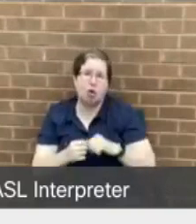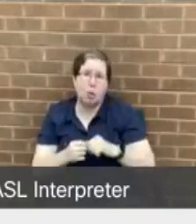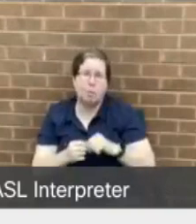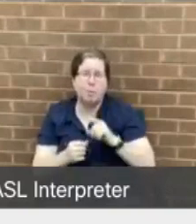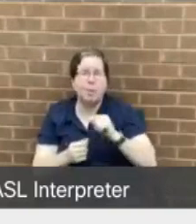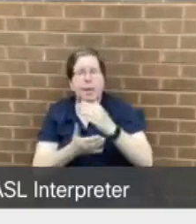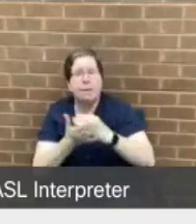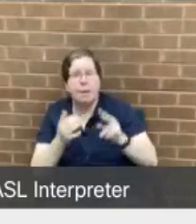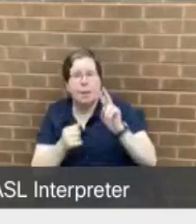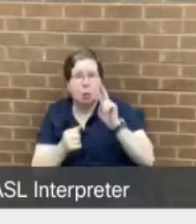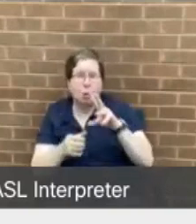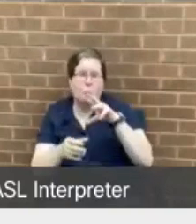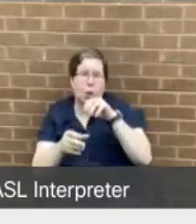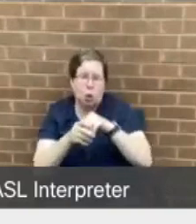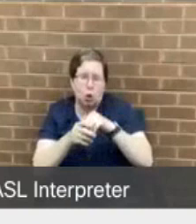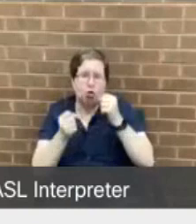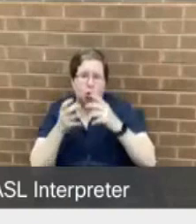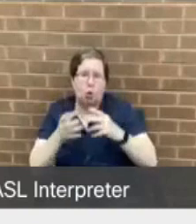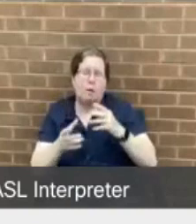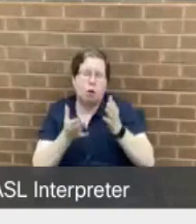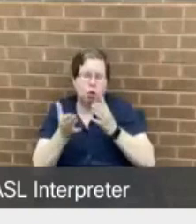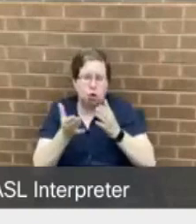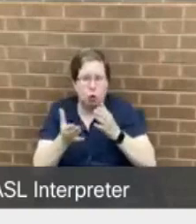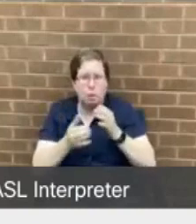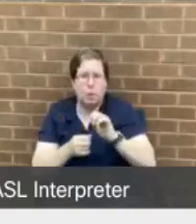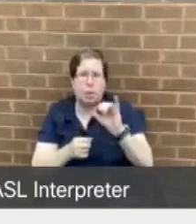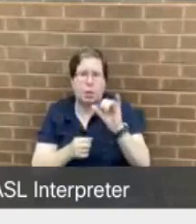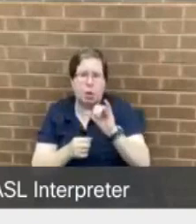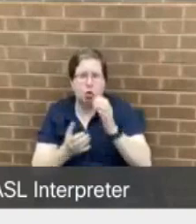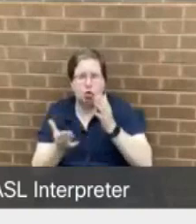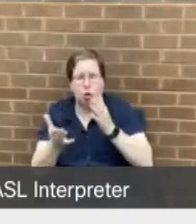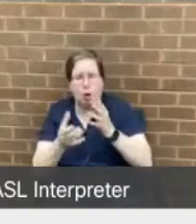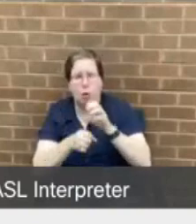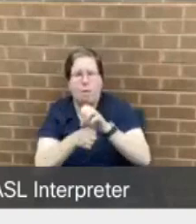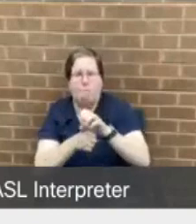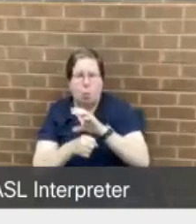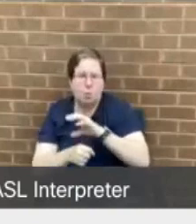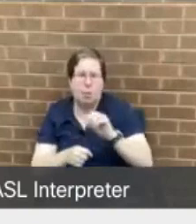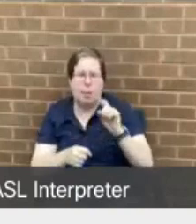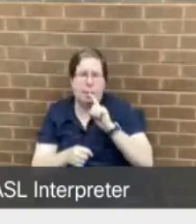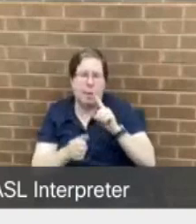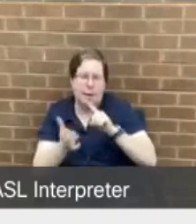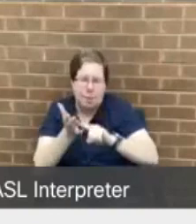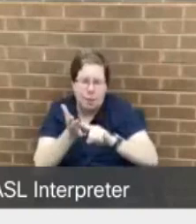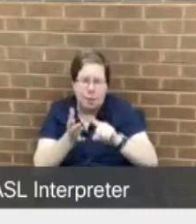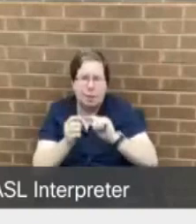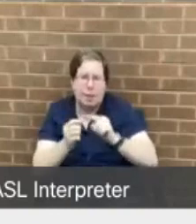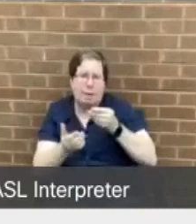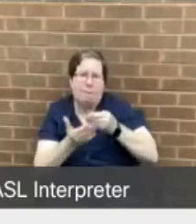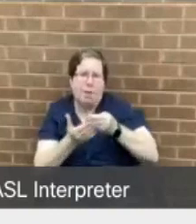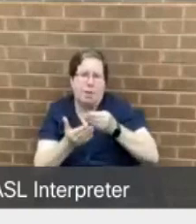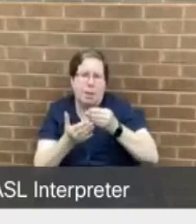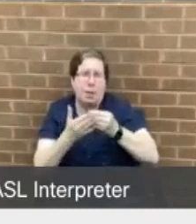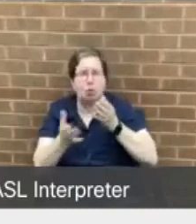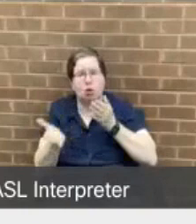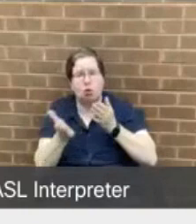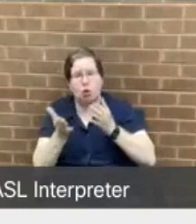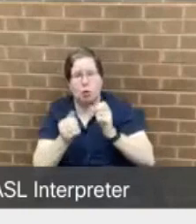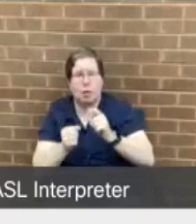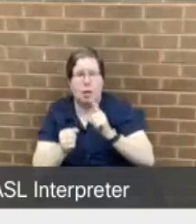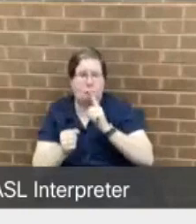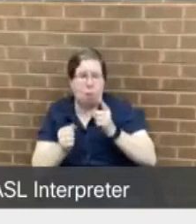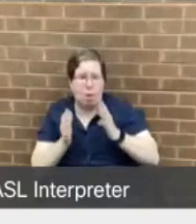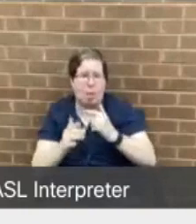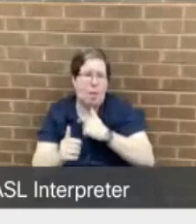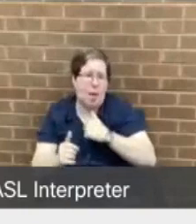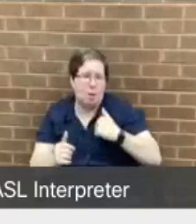two includes our driver services, as well as driver enforcement, investigations, and financial services, and really allows us to have